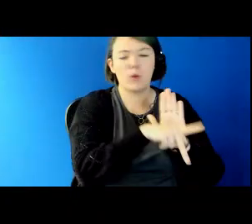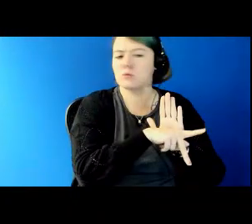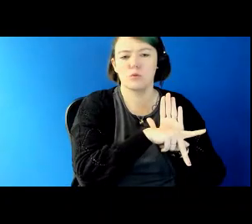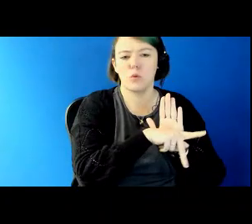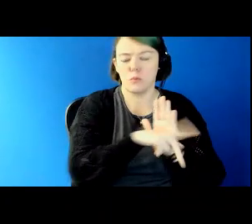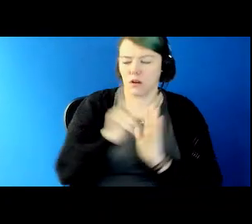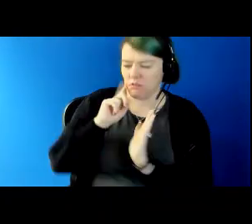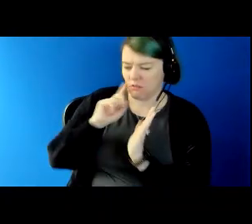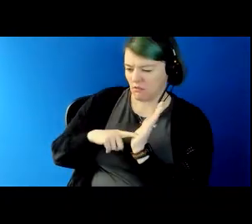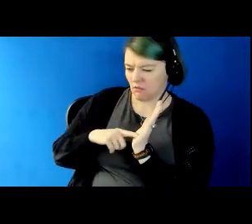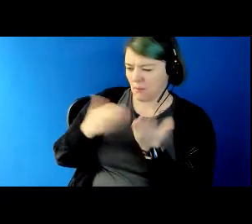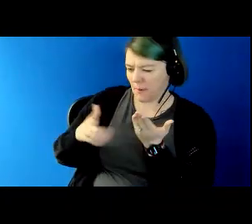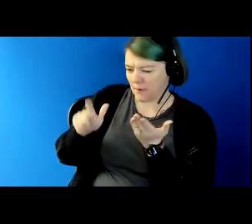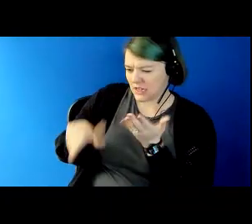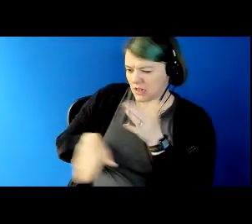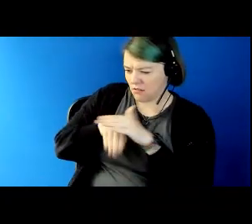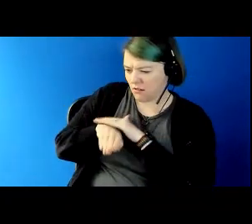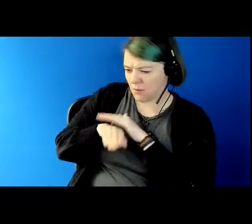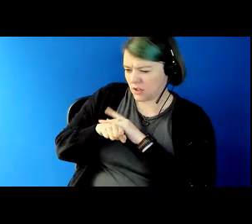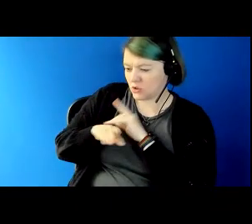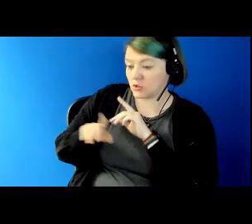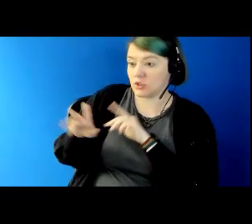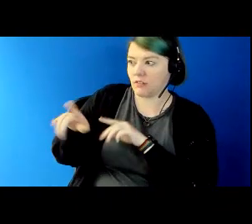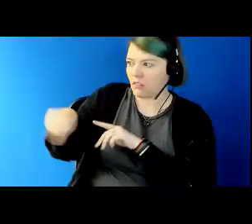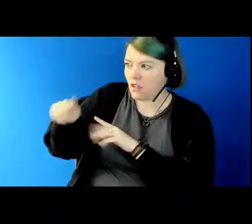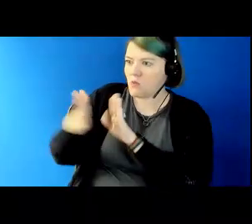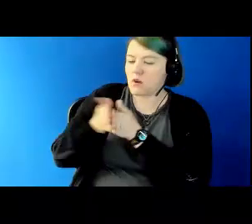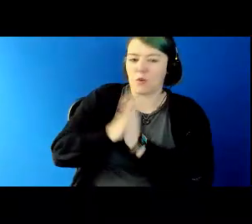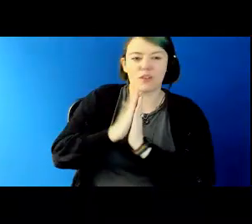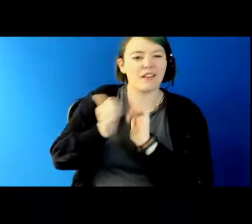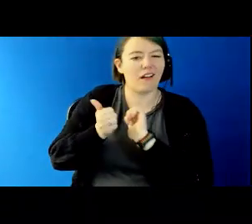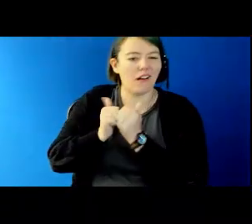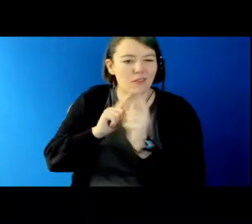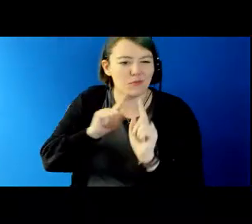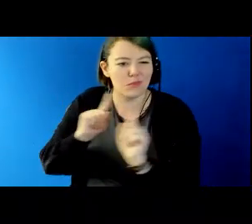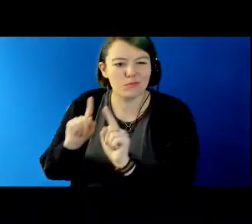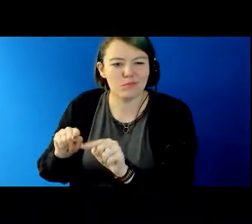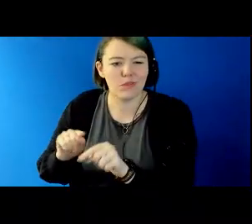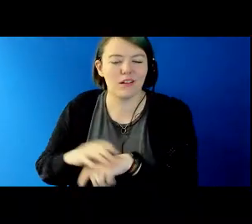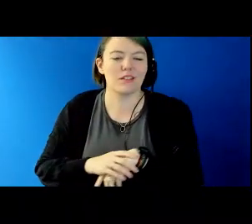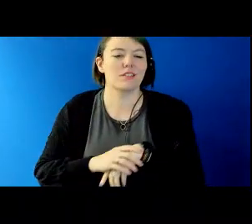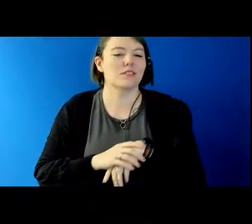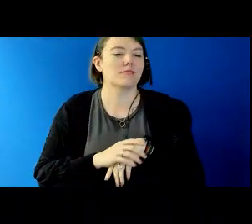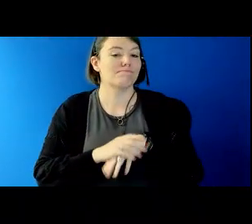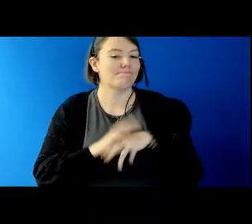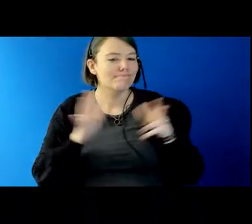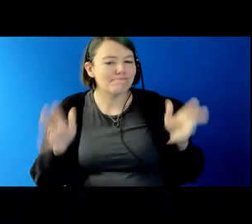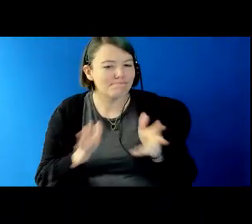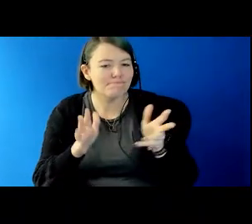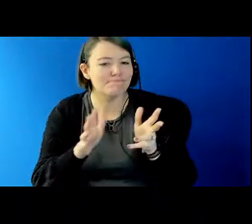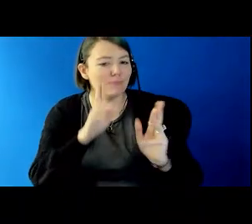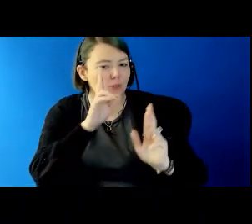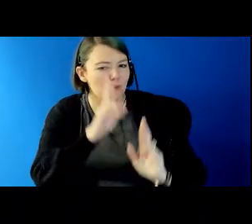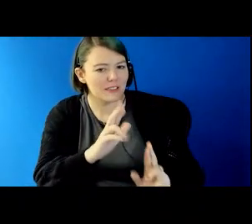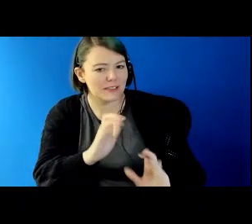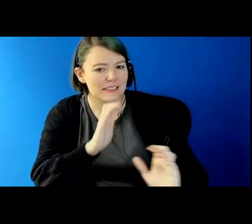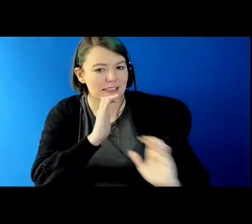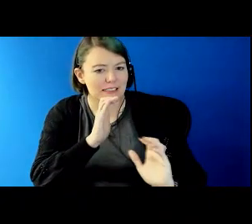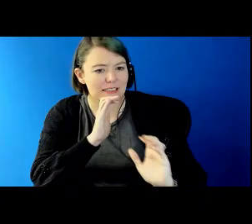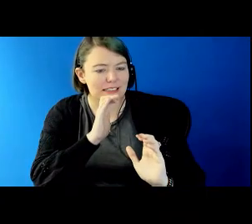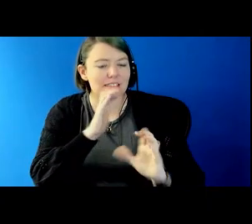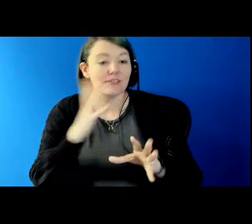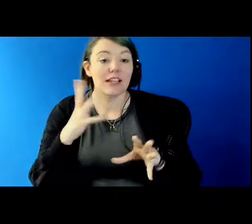requests. Another idea is to encourage respectful communication and inclusive language, practicing active